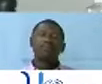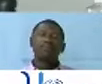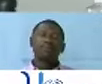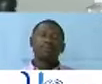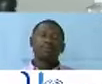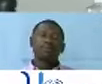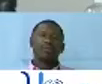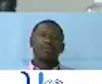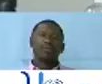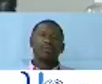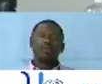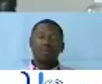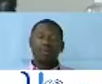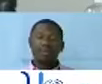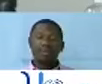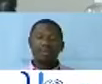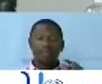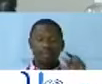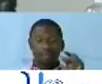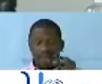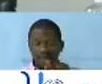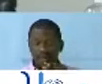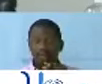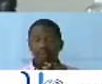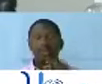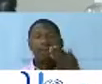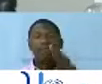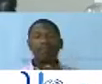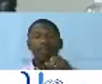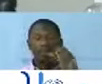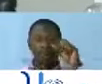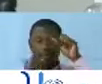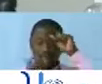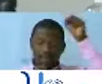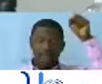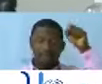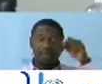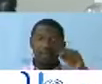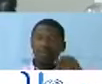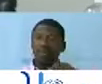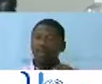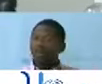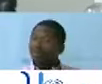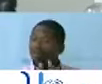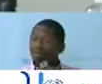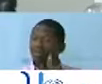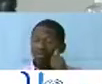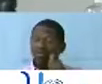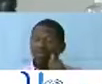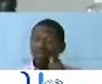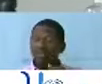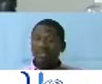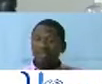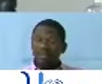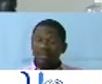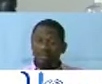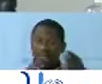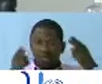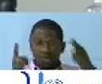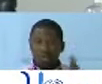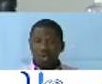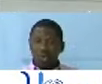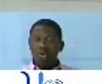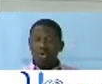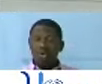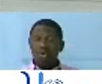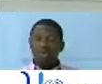of the president were essentially considered law. Kado yuba ye ko ci office president bi lol dañ ko jappé rek né loi